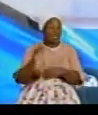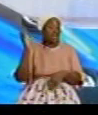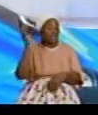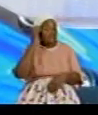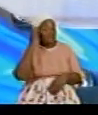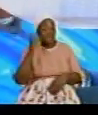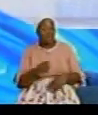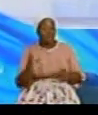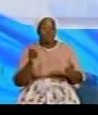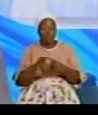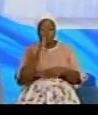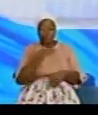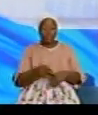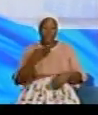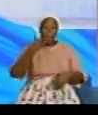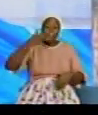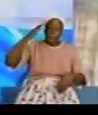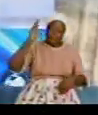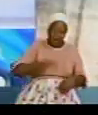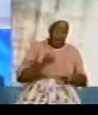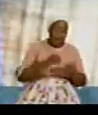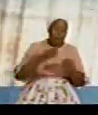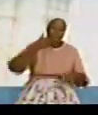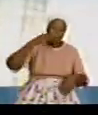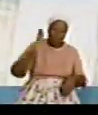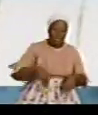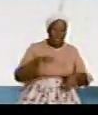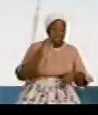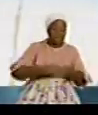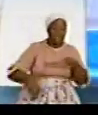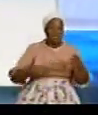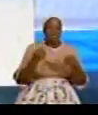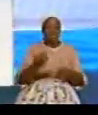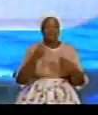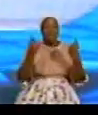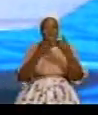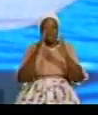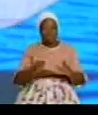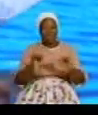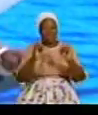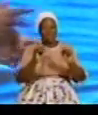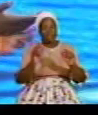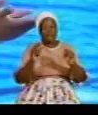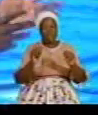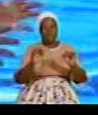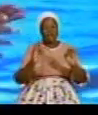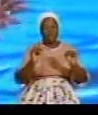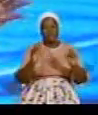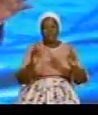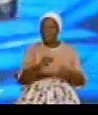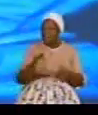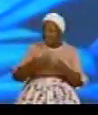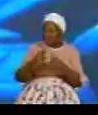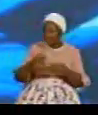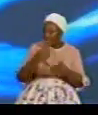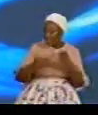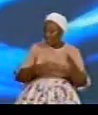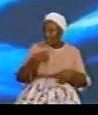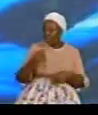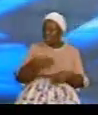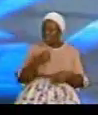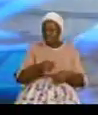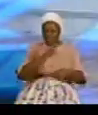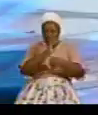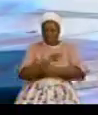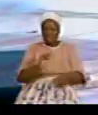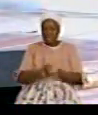than an infidel. When there's a contrary idea, a contrary tradition that tells you not to obey